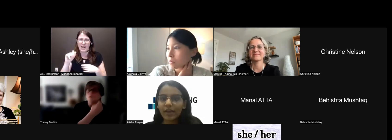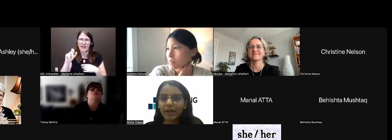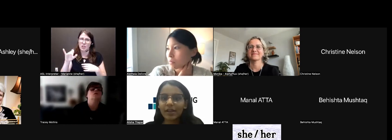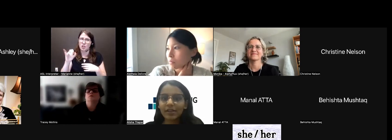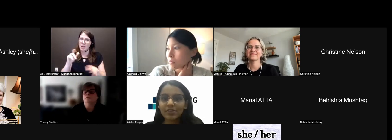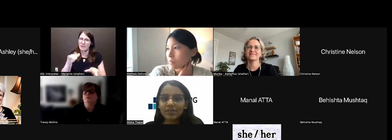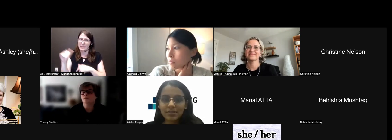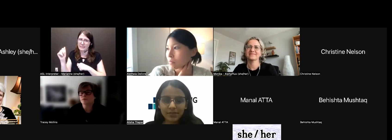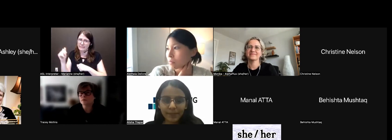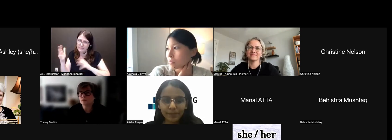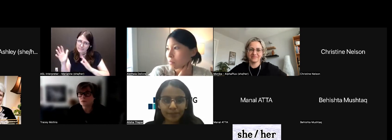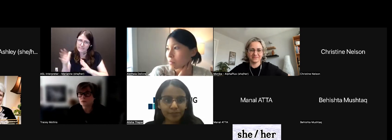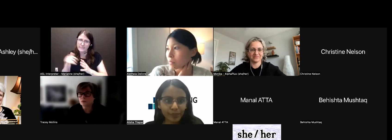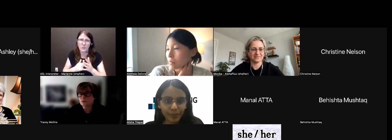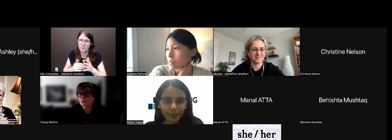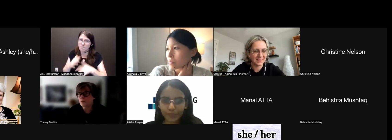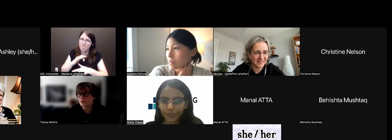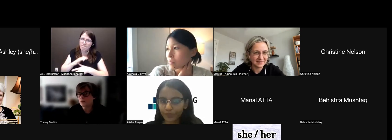okay.